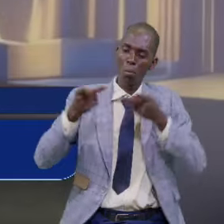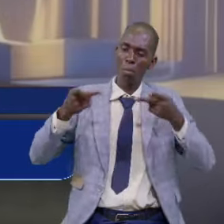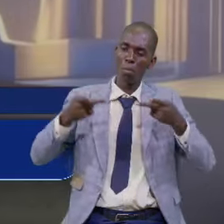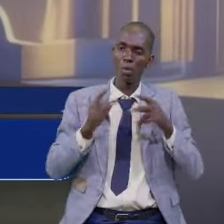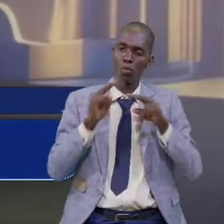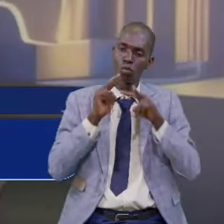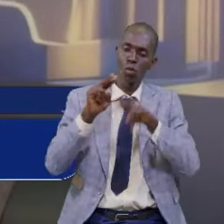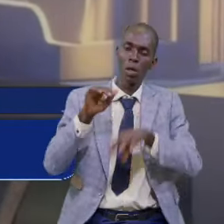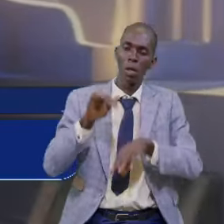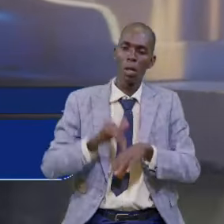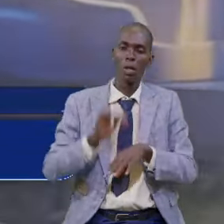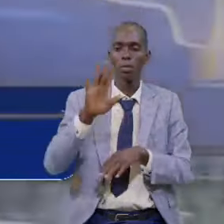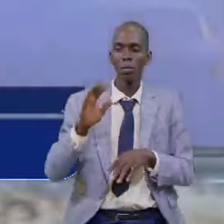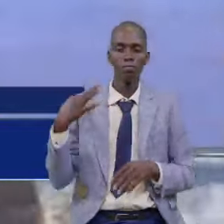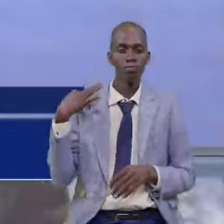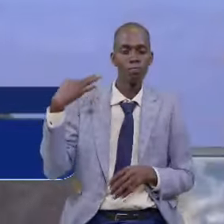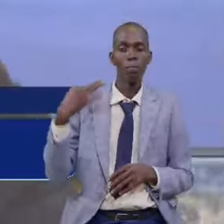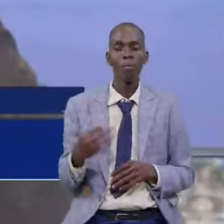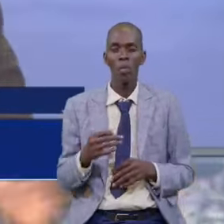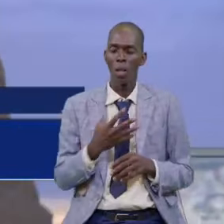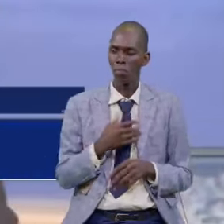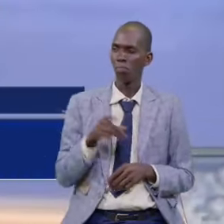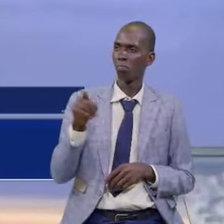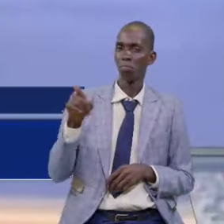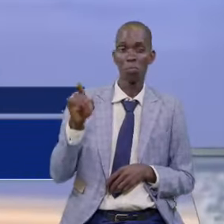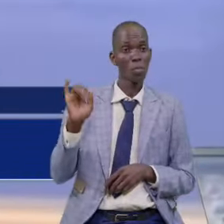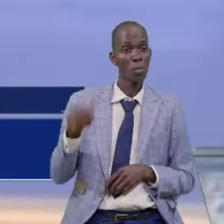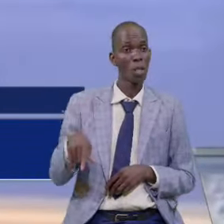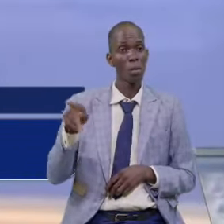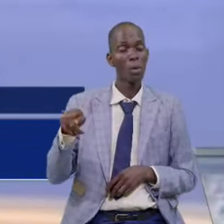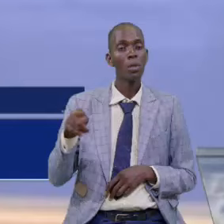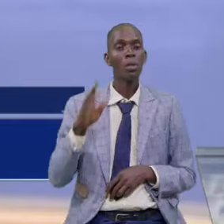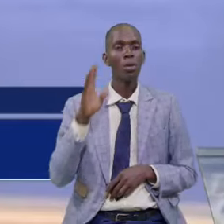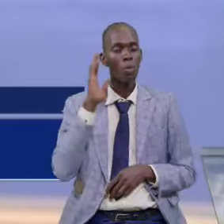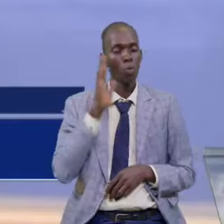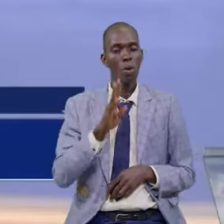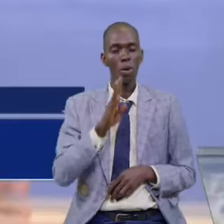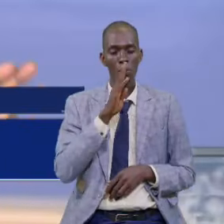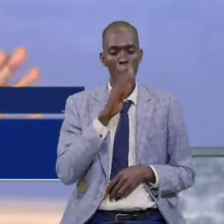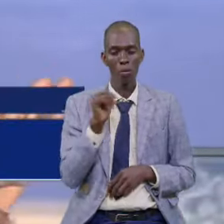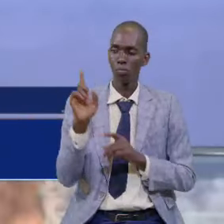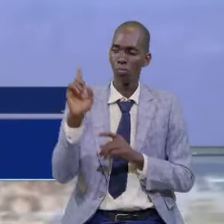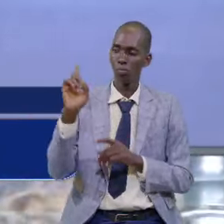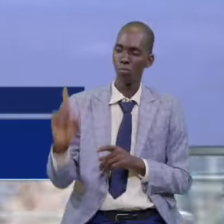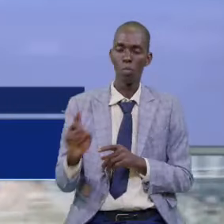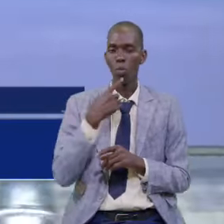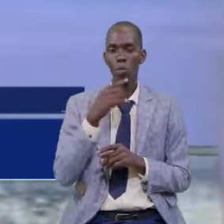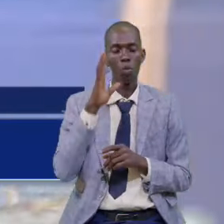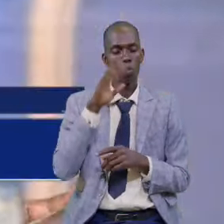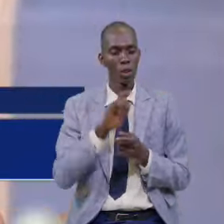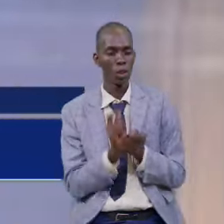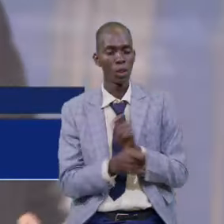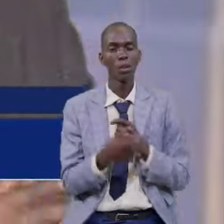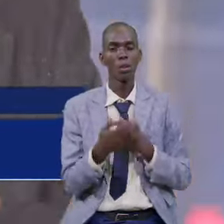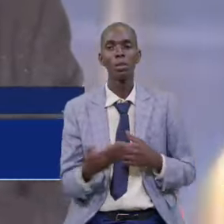there. And they say that person will be the change maker. That's a person